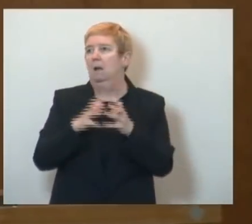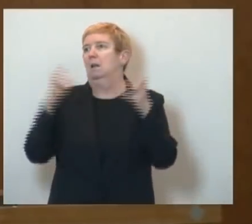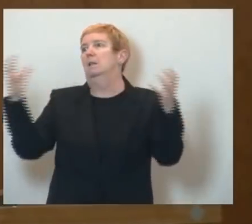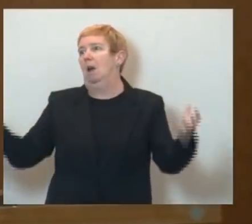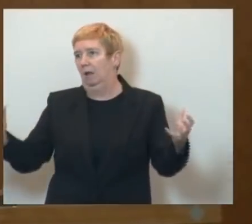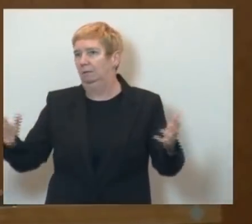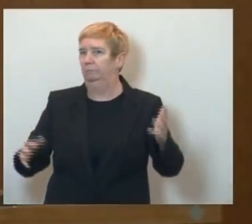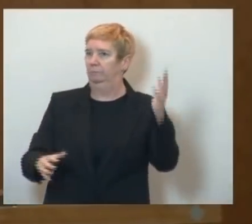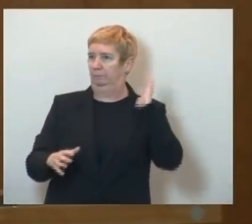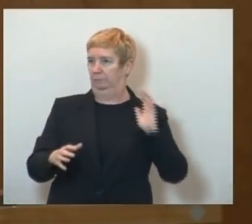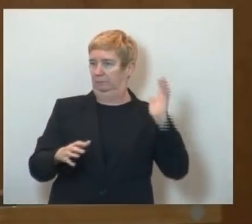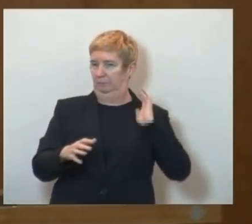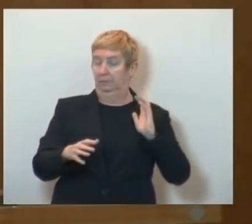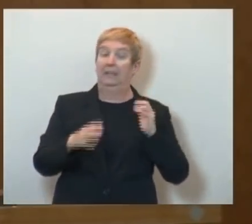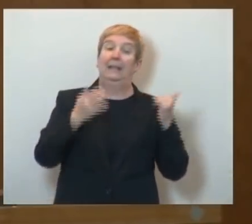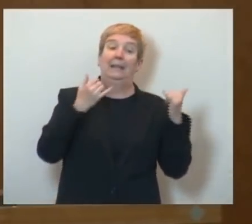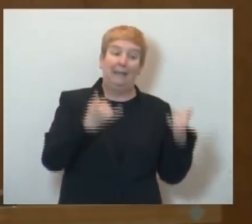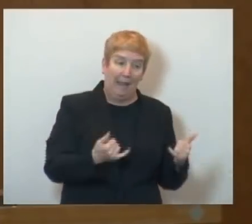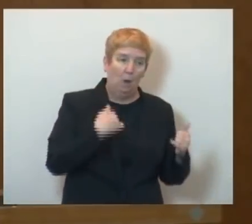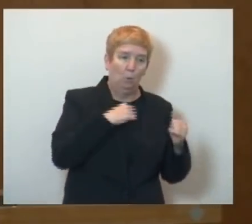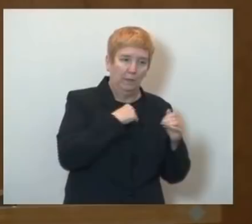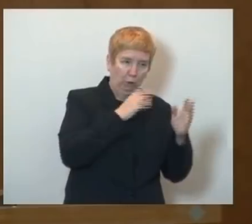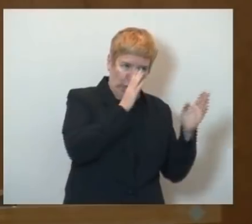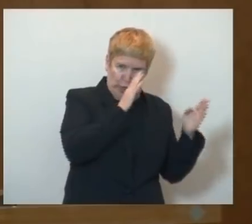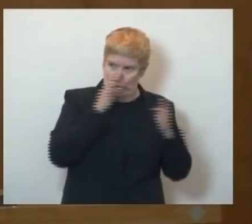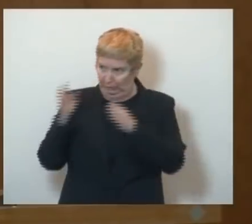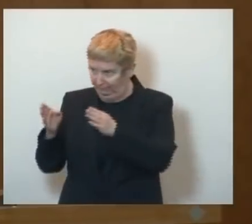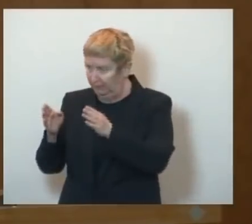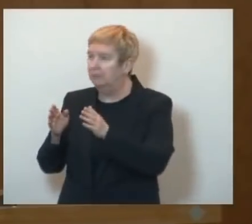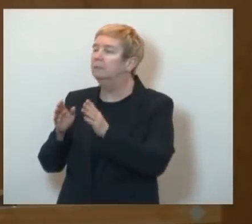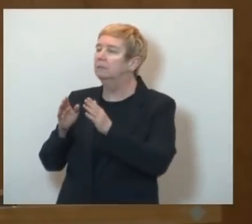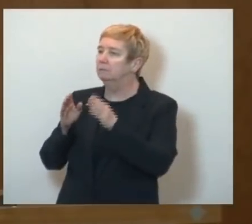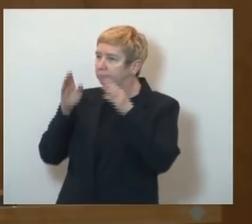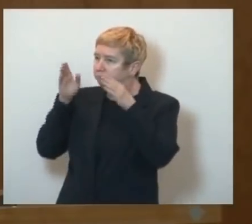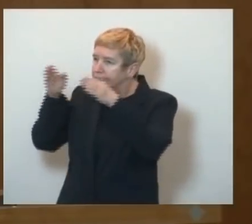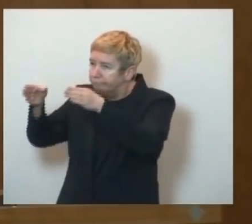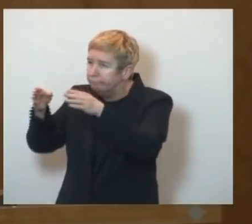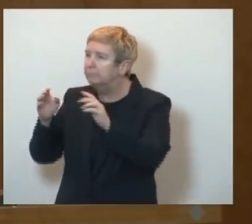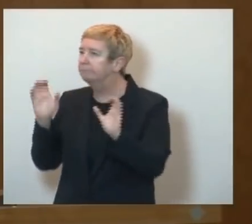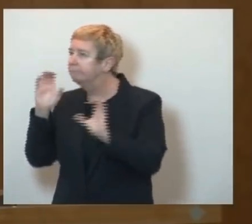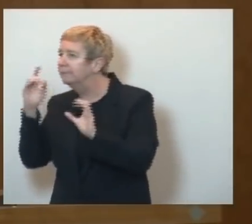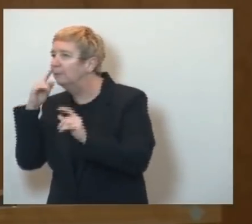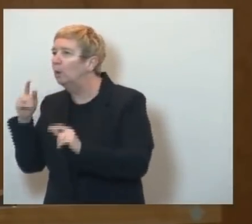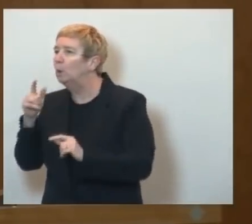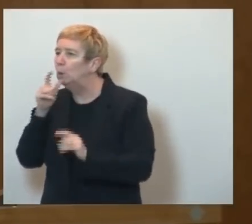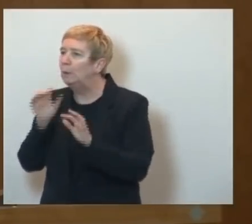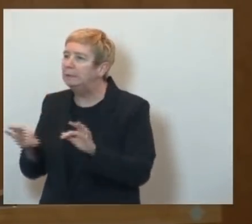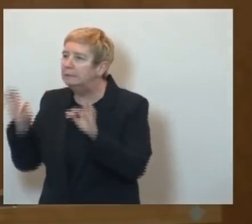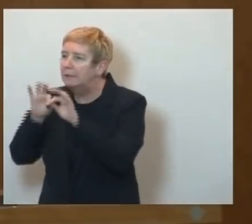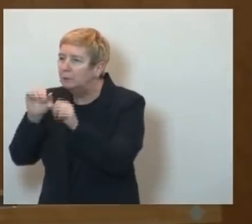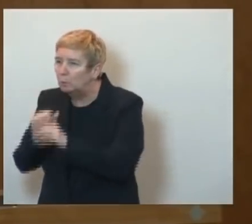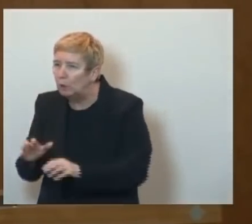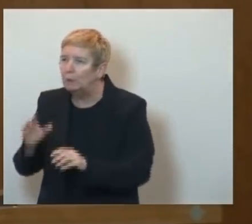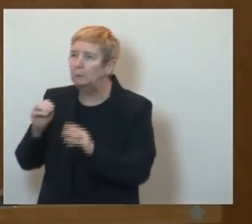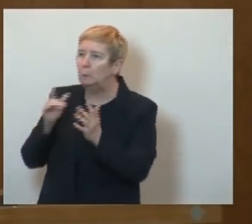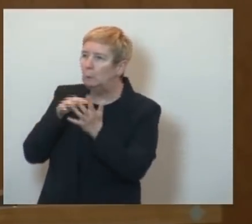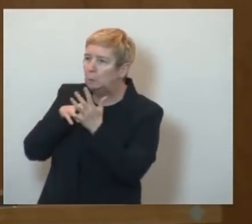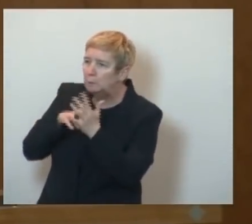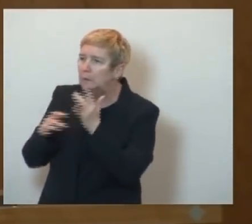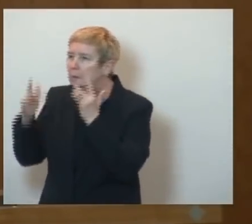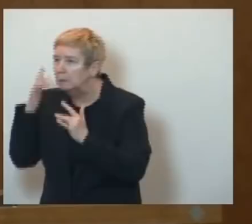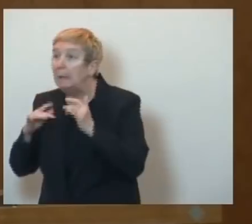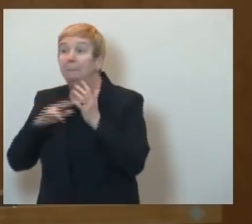people. It says shifting our strategy to going out to places requires me to have a larger team on the ground, and we're continuing to look at